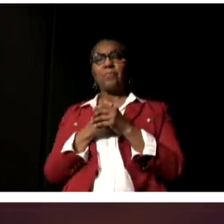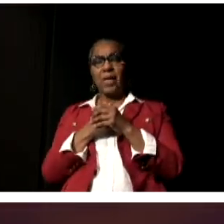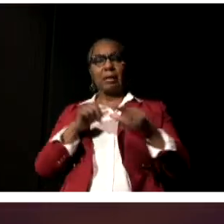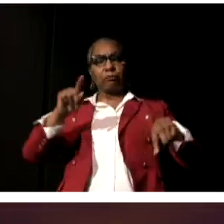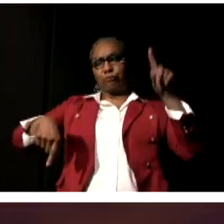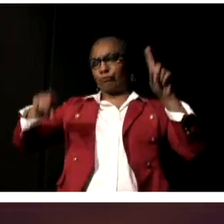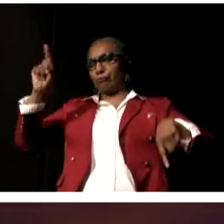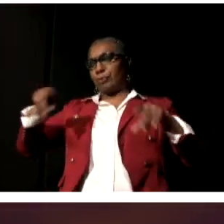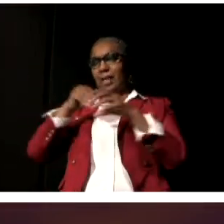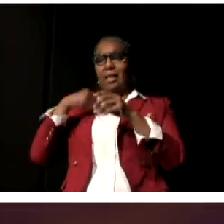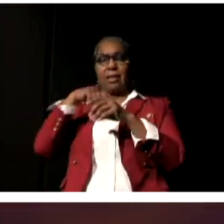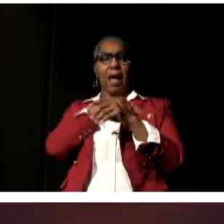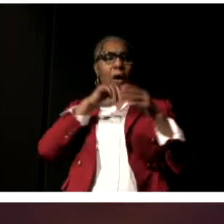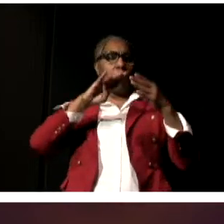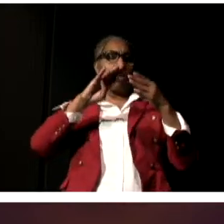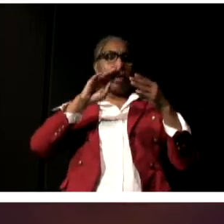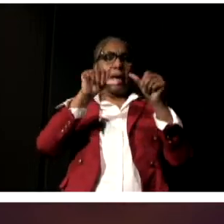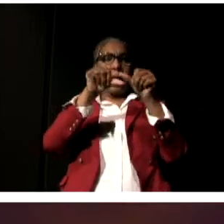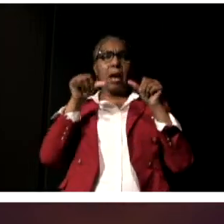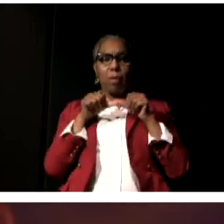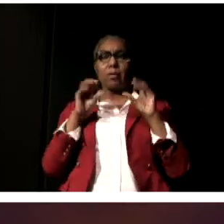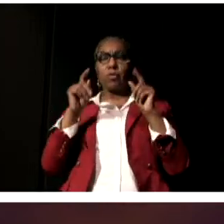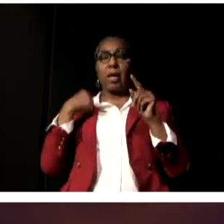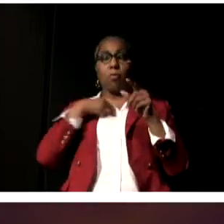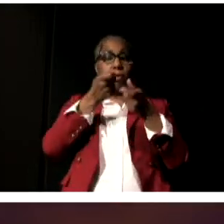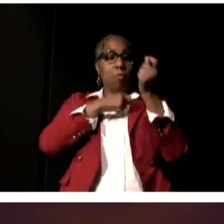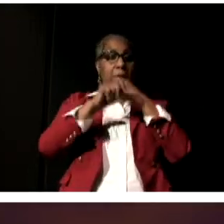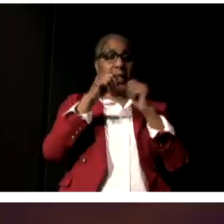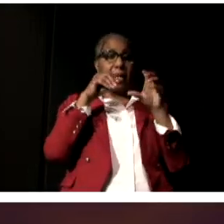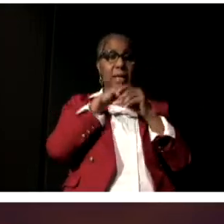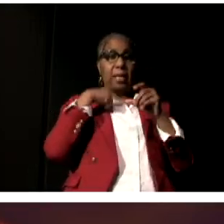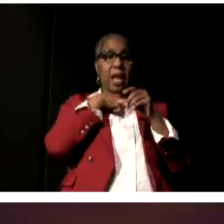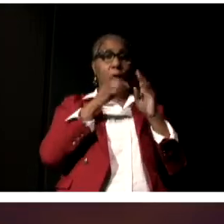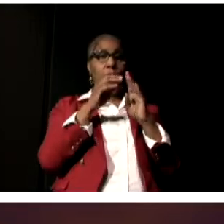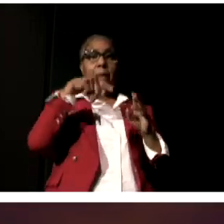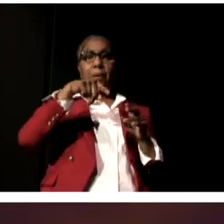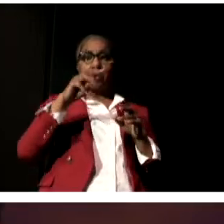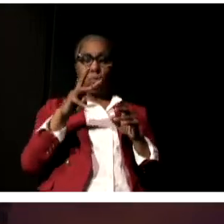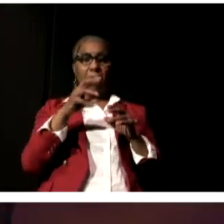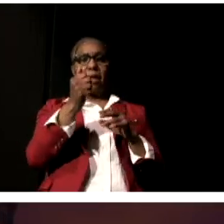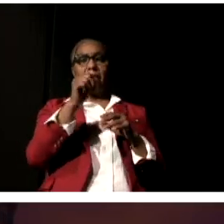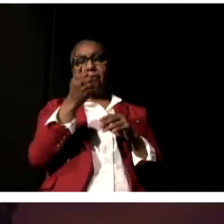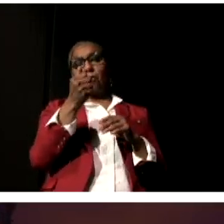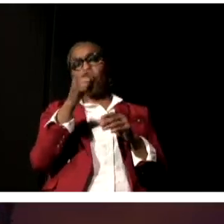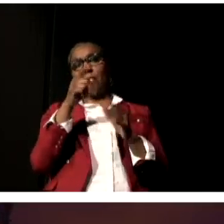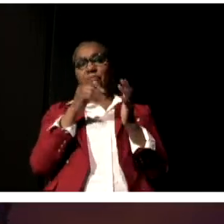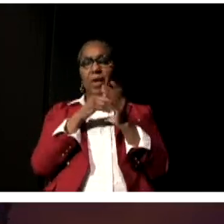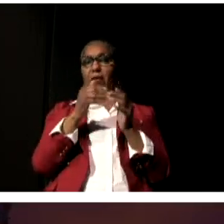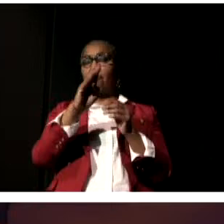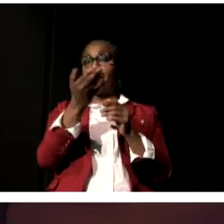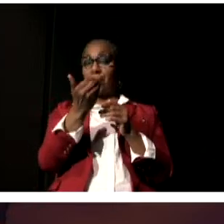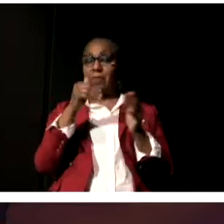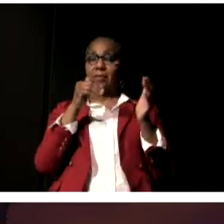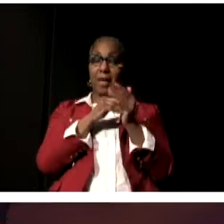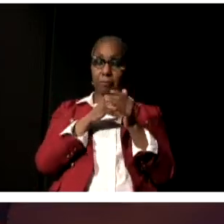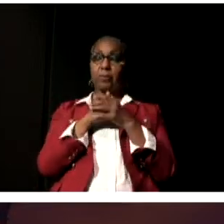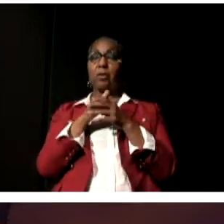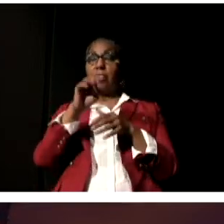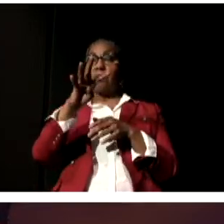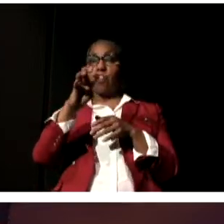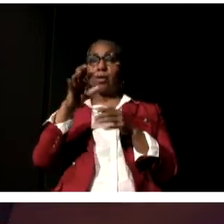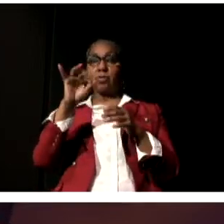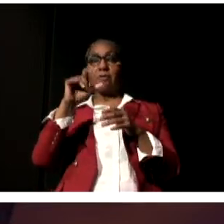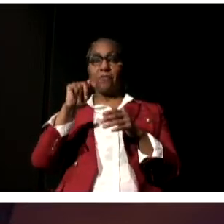ways within our neighborhoods when we replaced within our Public Works Department 15,400 linear feet of sidewalks.